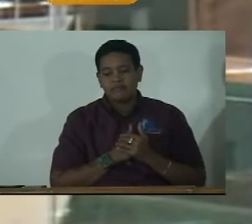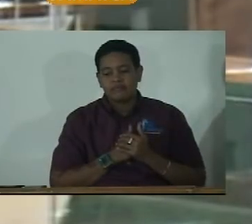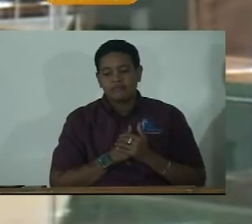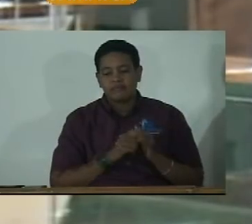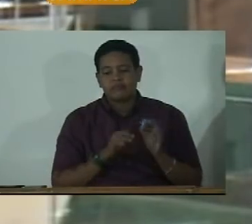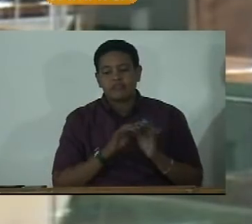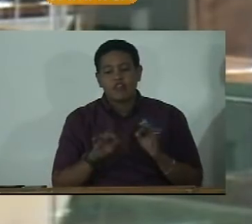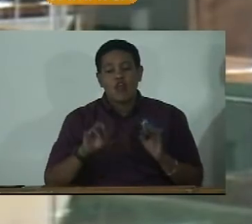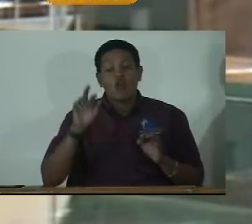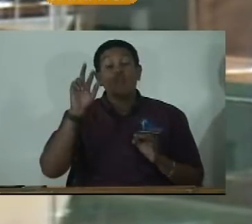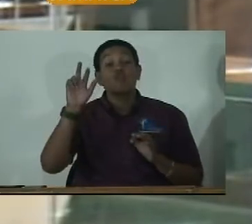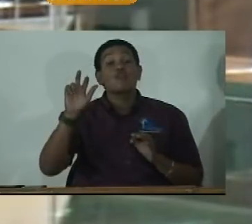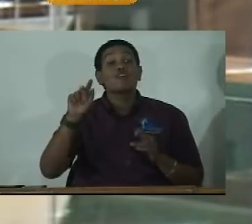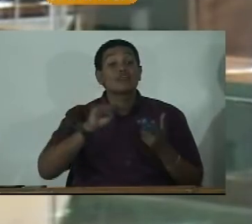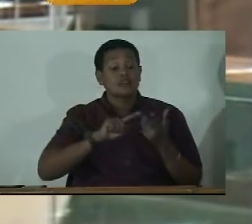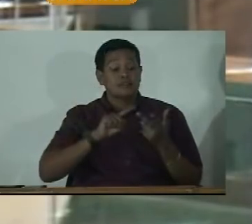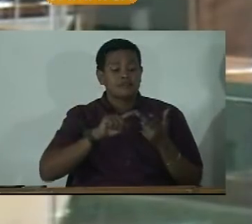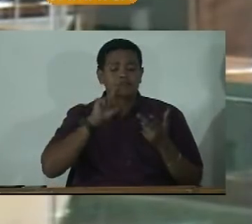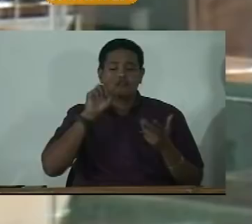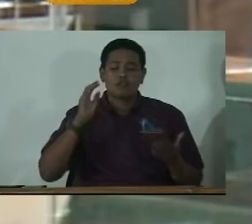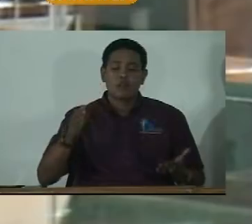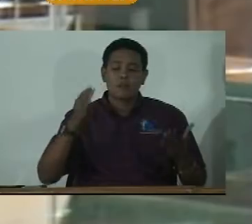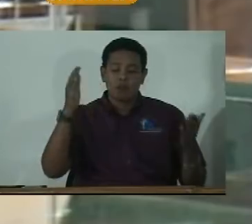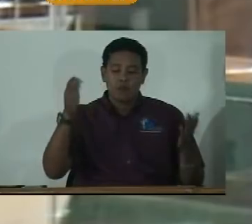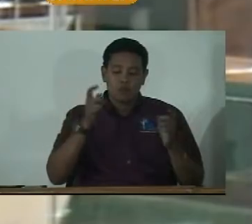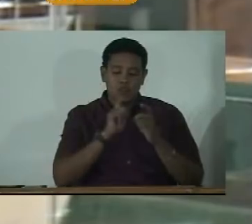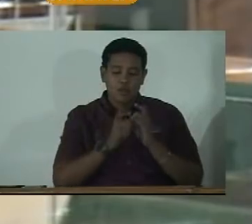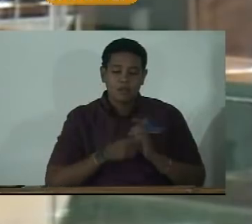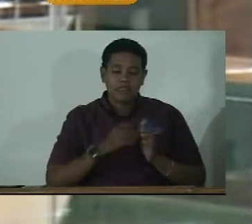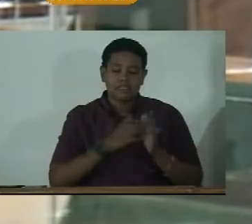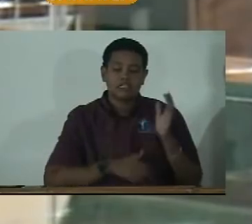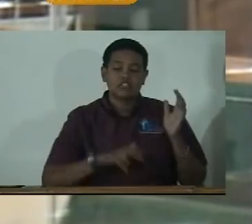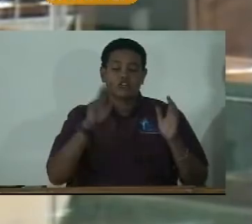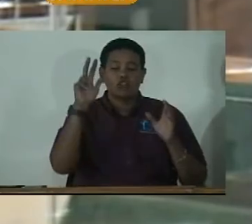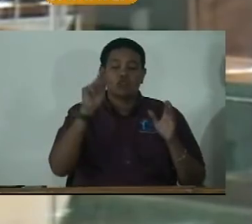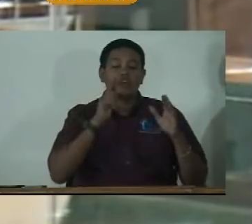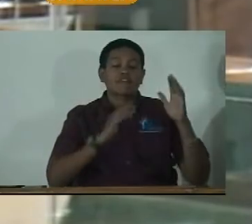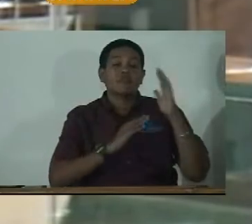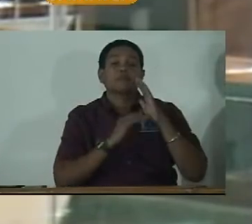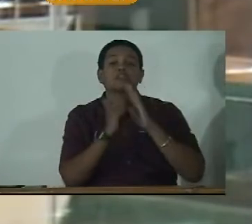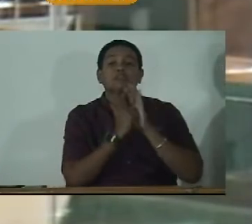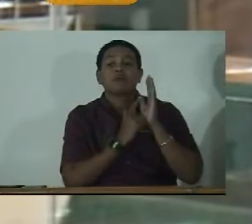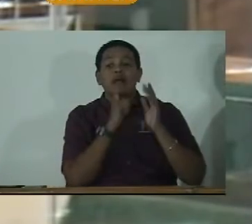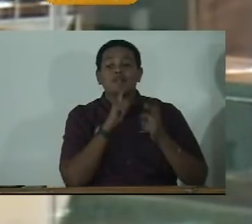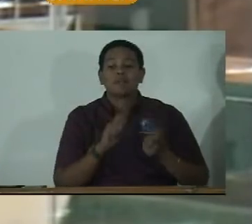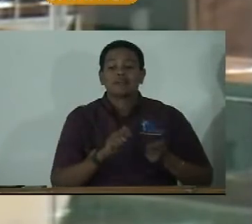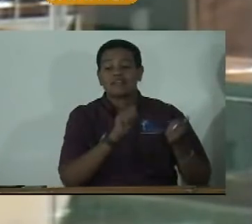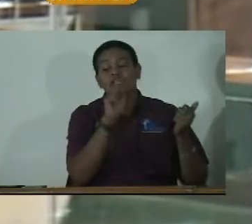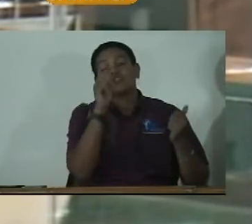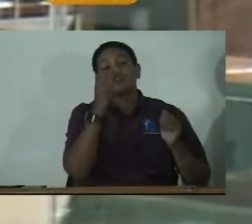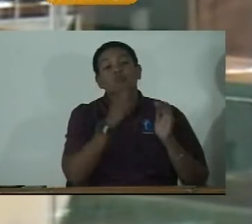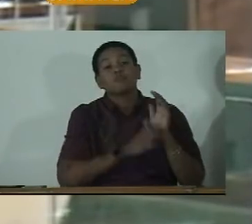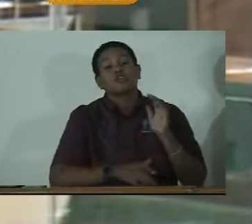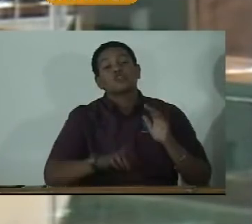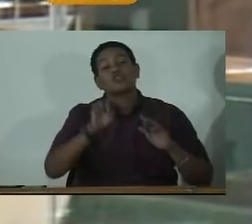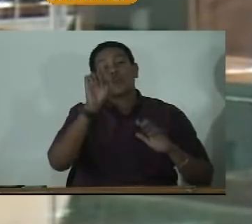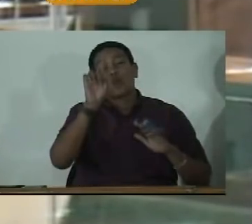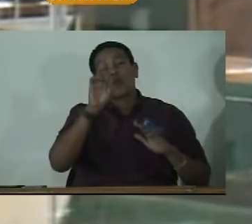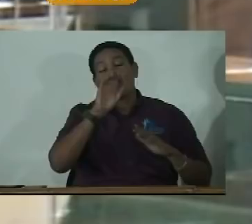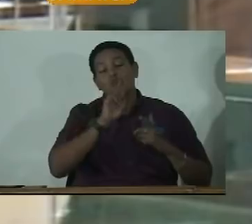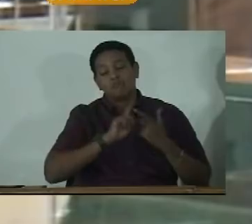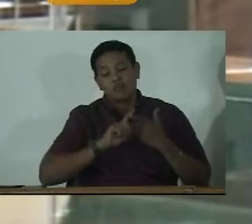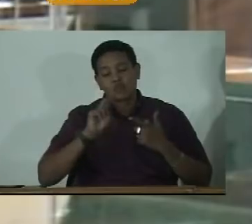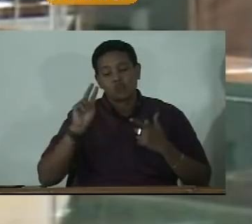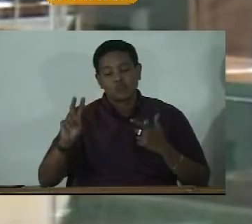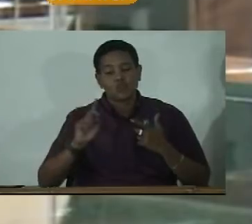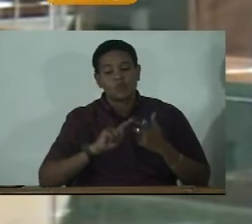Clause 3. This clause proposes to amend Section 3 of the Principal Act by deleting subsections 1 and 2